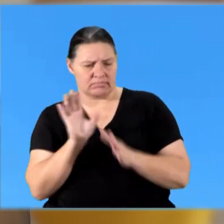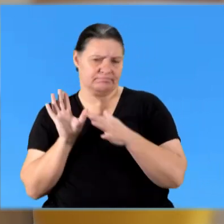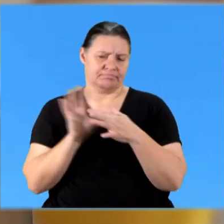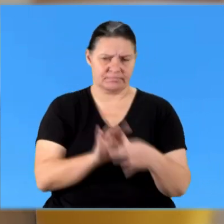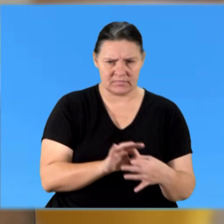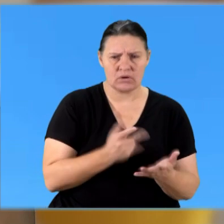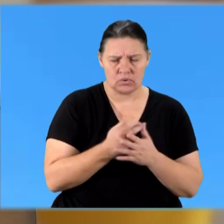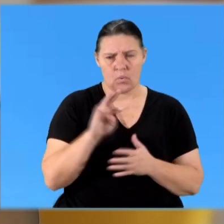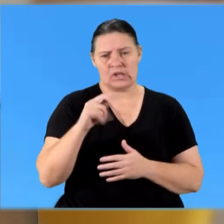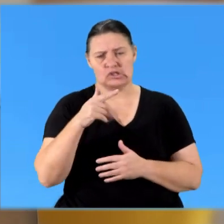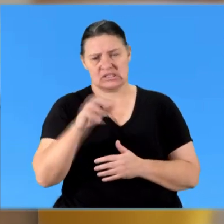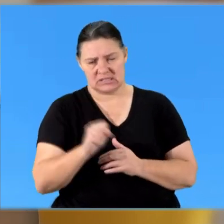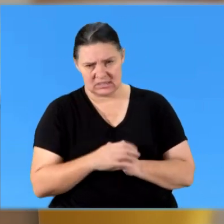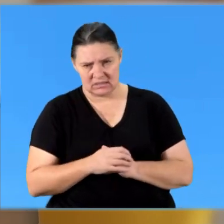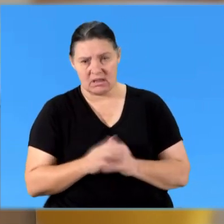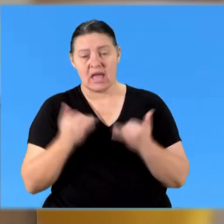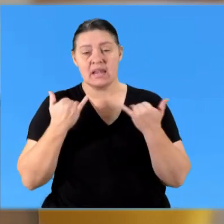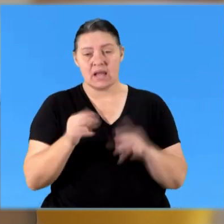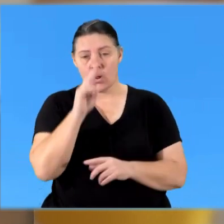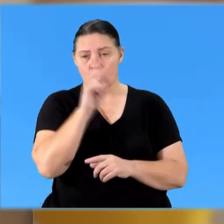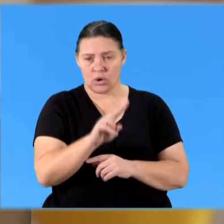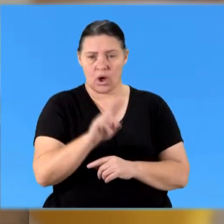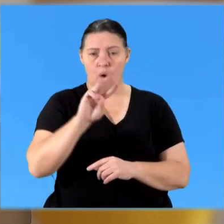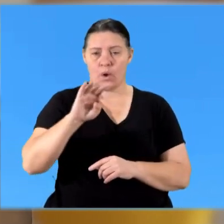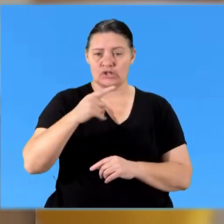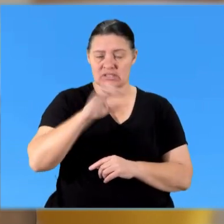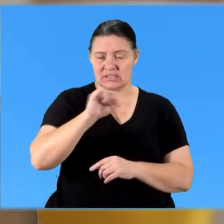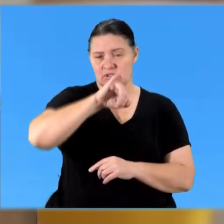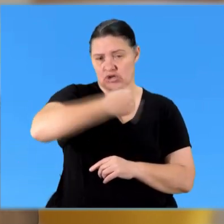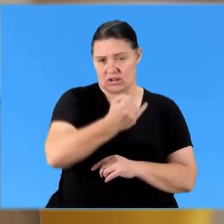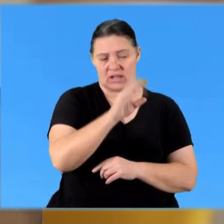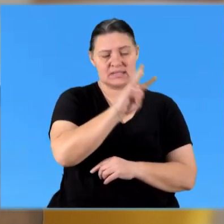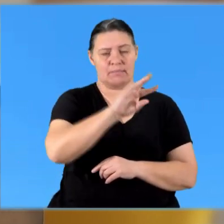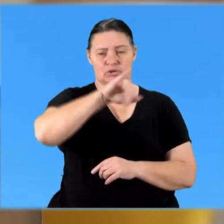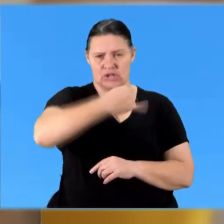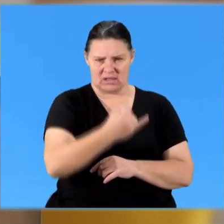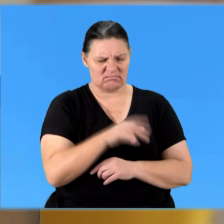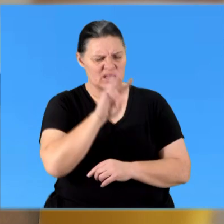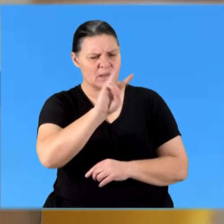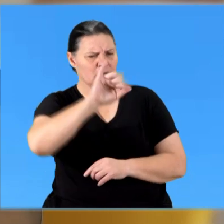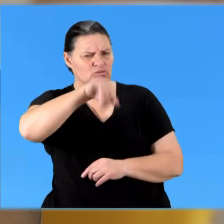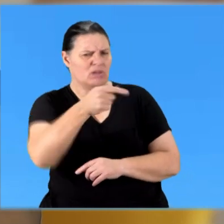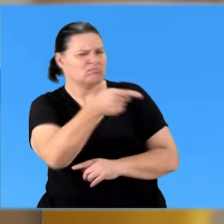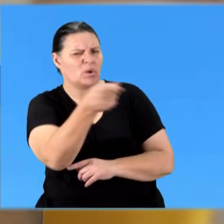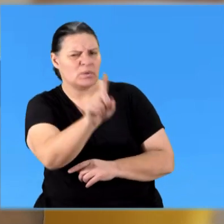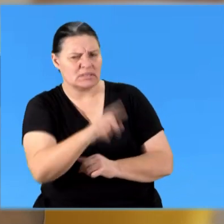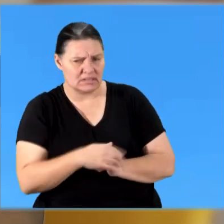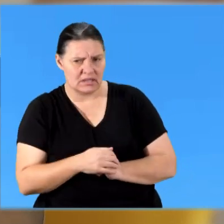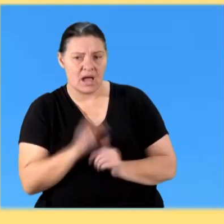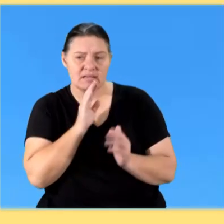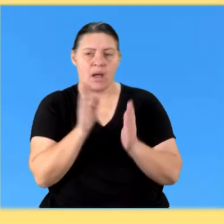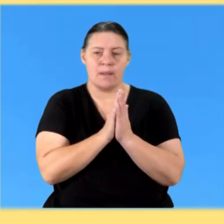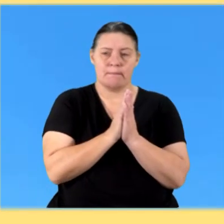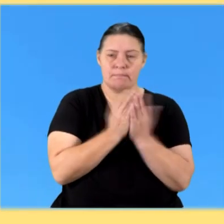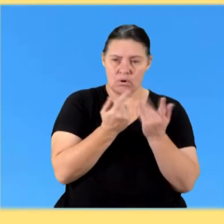that relate to wages. We will now look into the wages journal. What is the wages journal? It